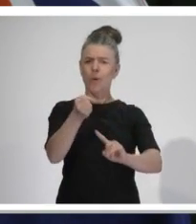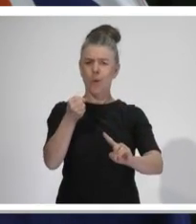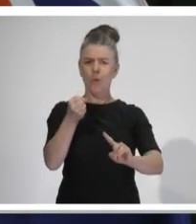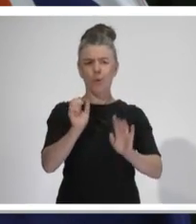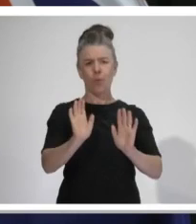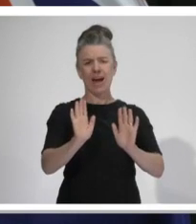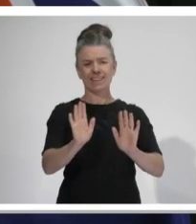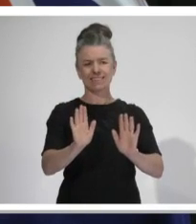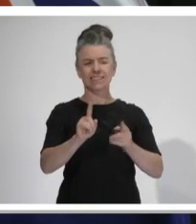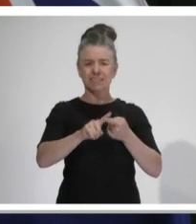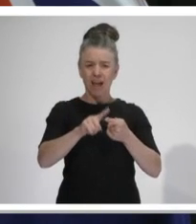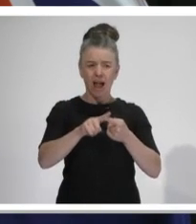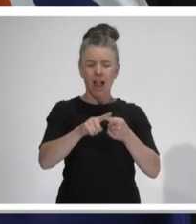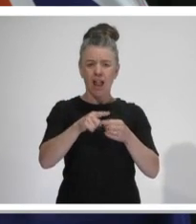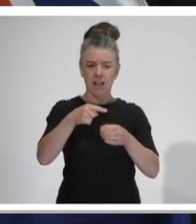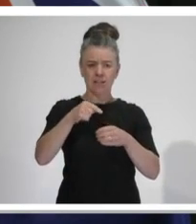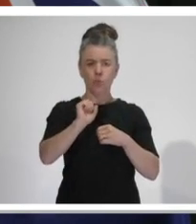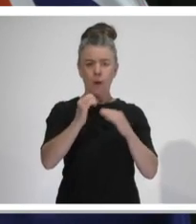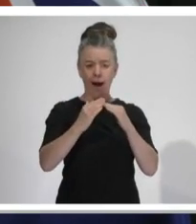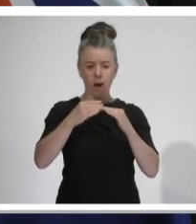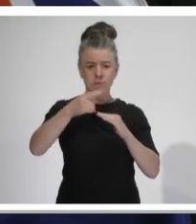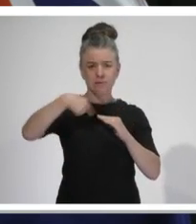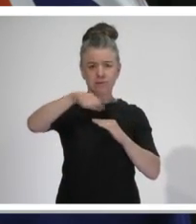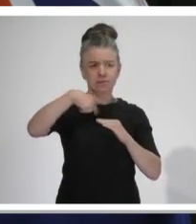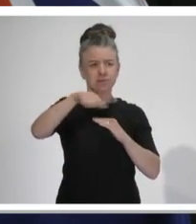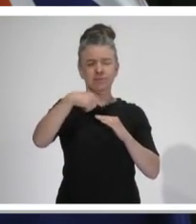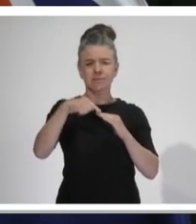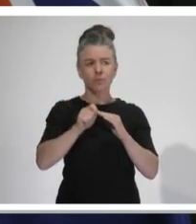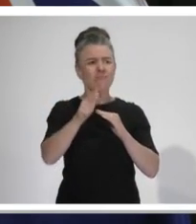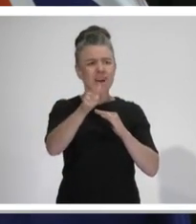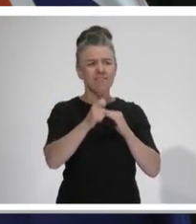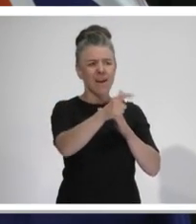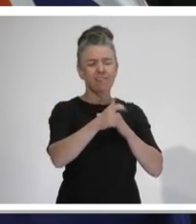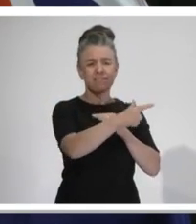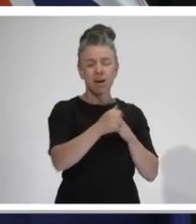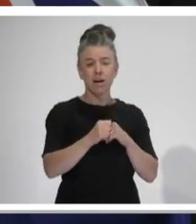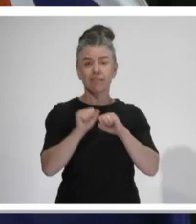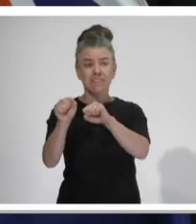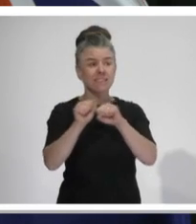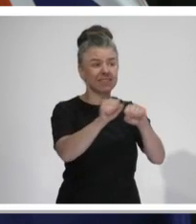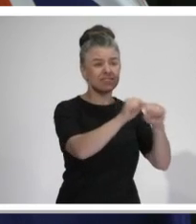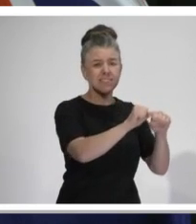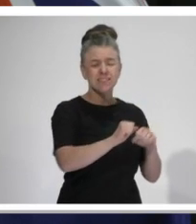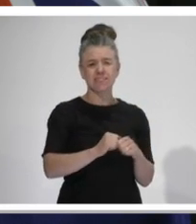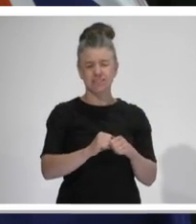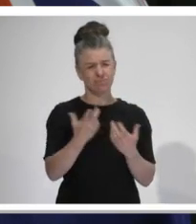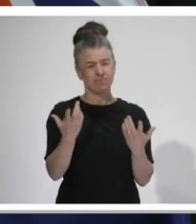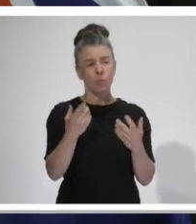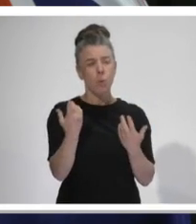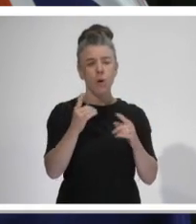remember, stay local, don't visit others, and don't do anything that could put you in danger and needing